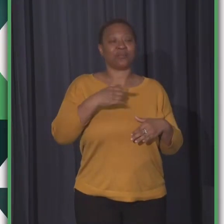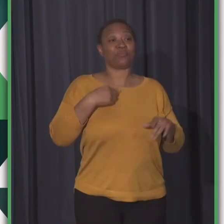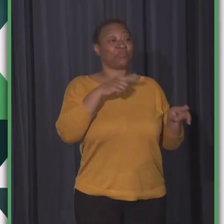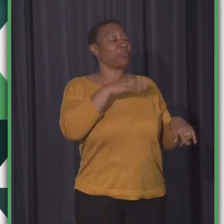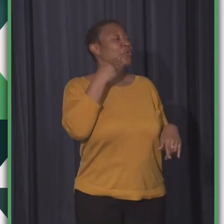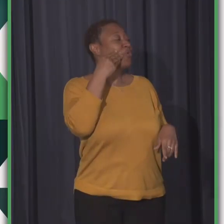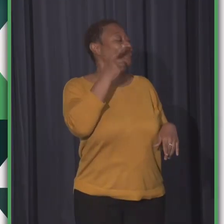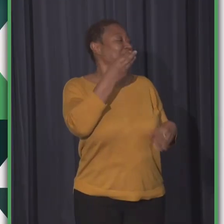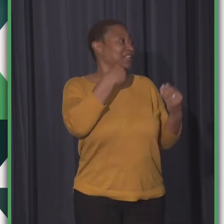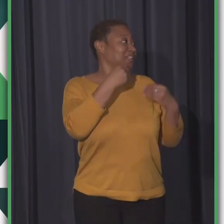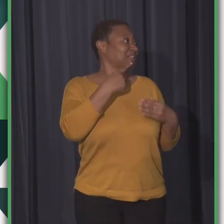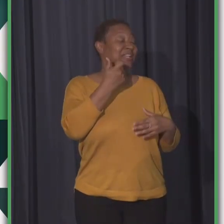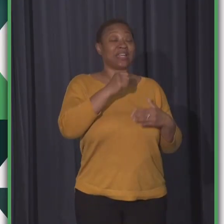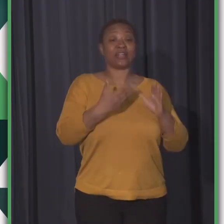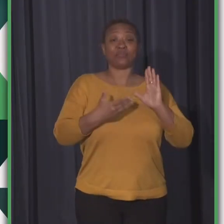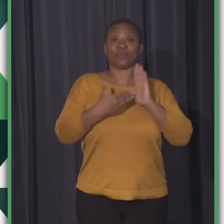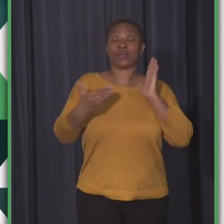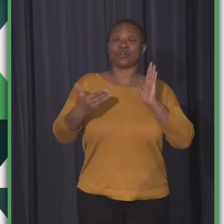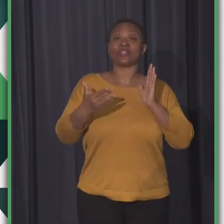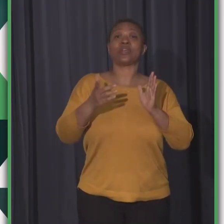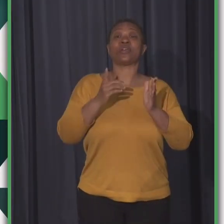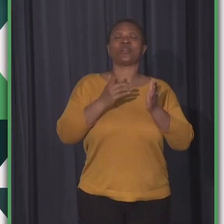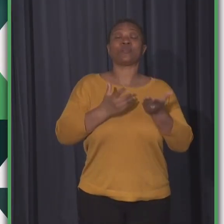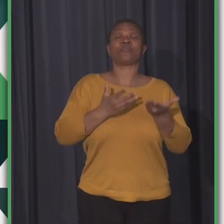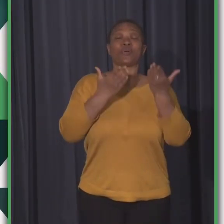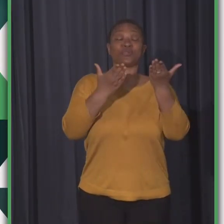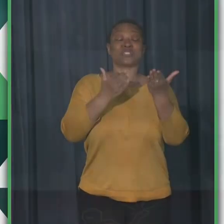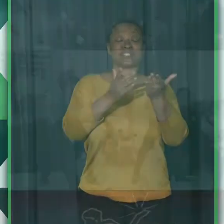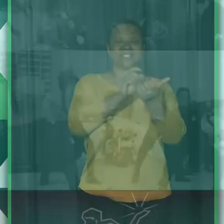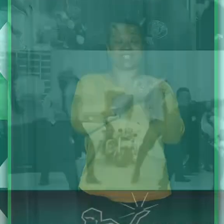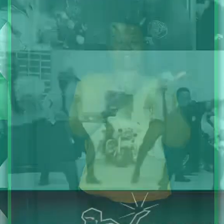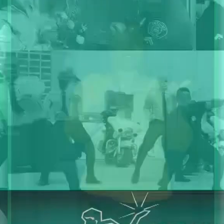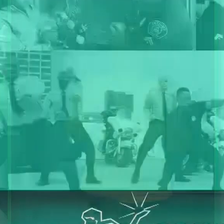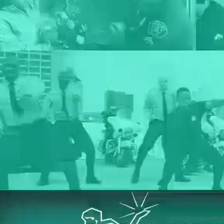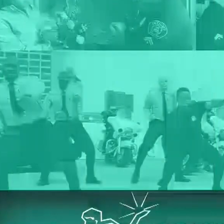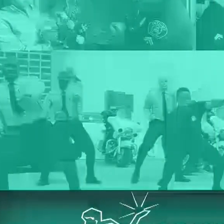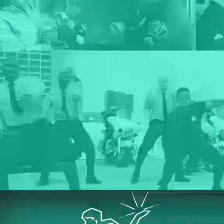time? Yeah. Anyone opposed? The motion is carried. We are adjourned. Thank you so much.